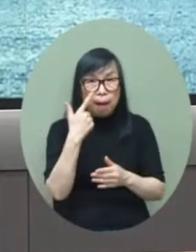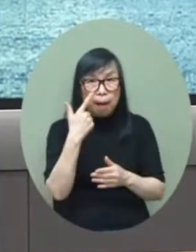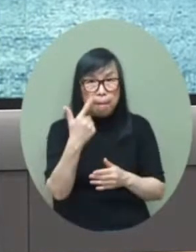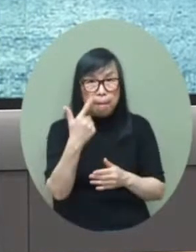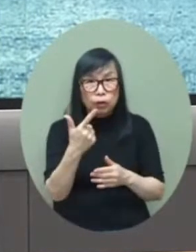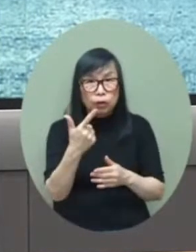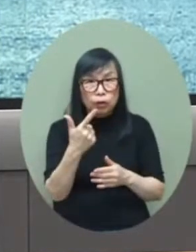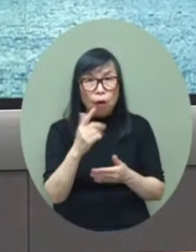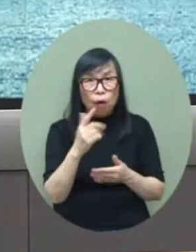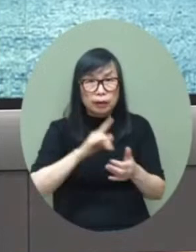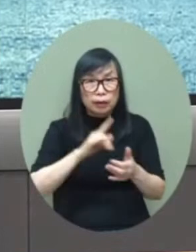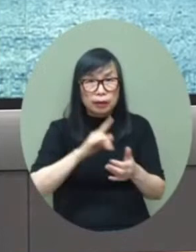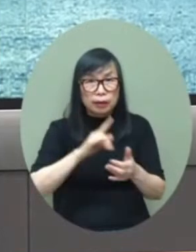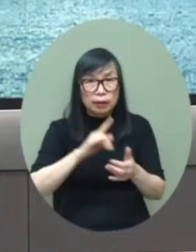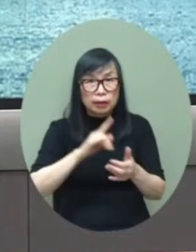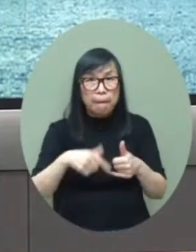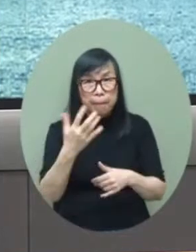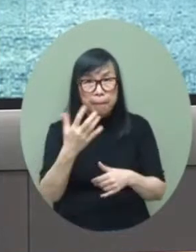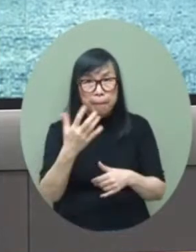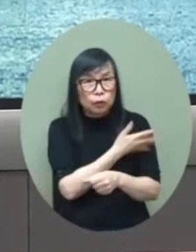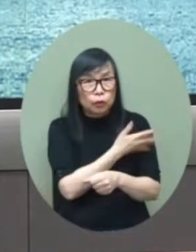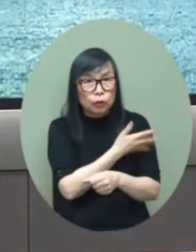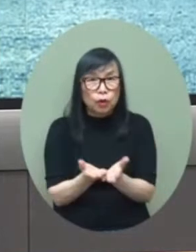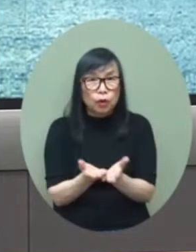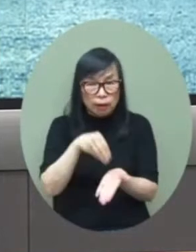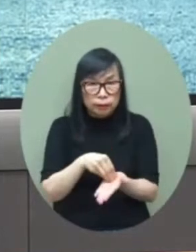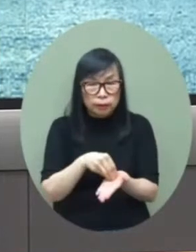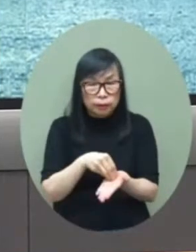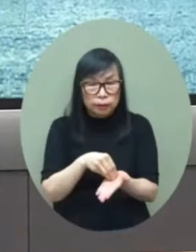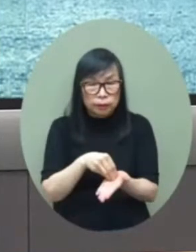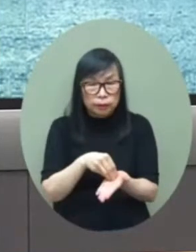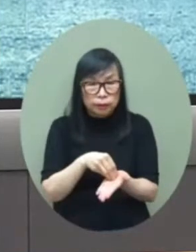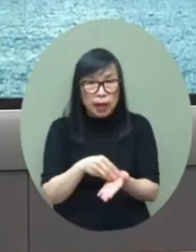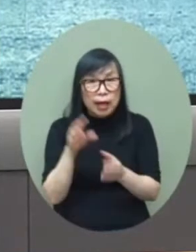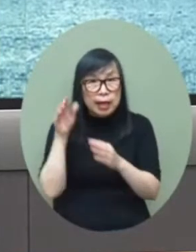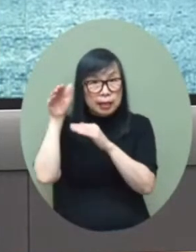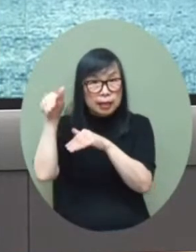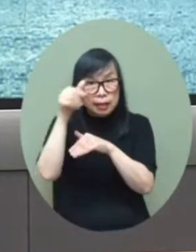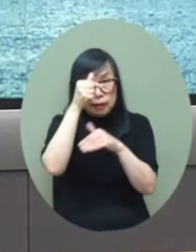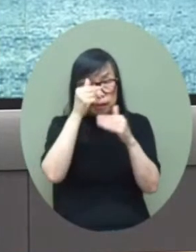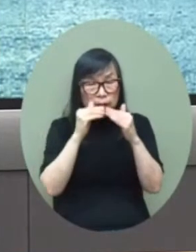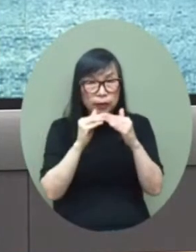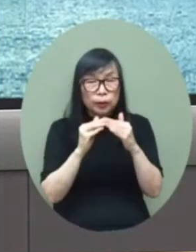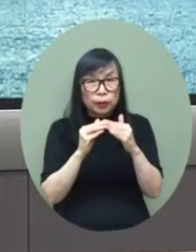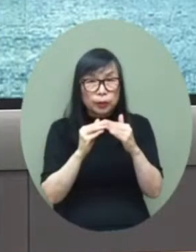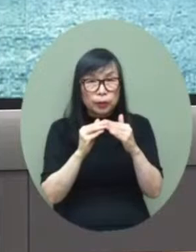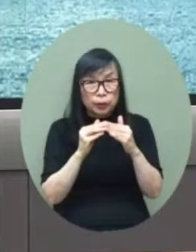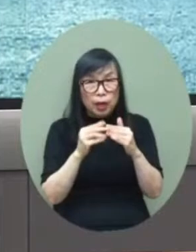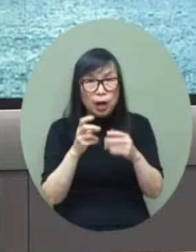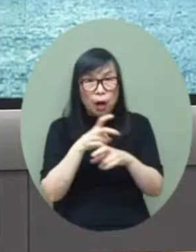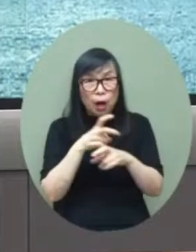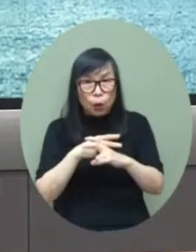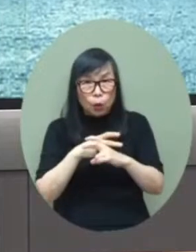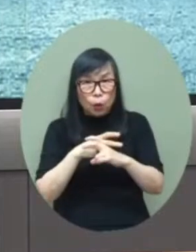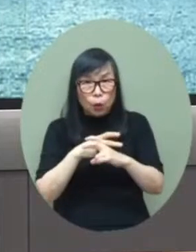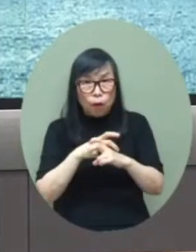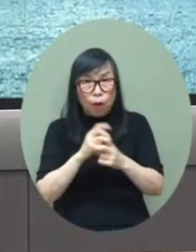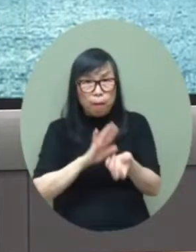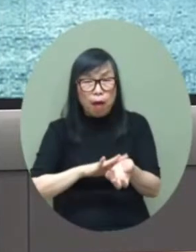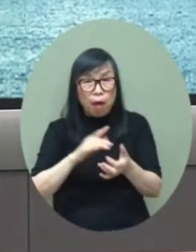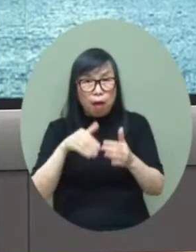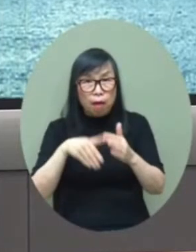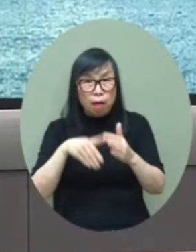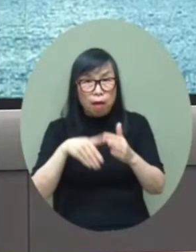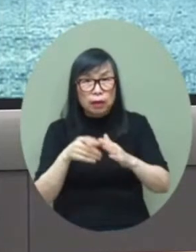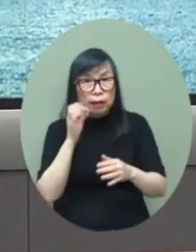isolated. So far, 5 patients and 5 staff members are confirmed in this ward. In